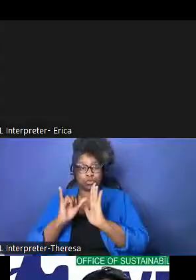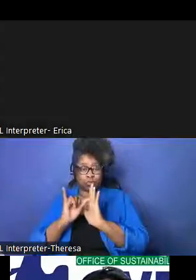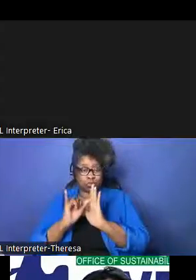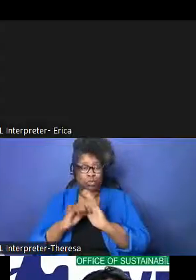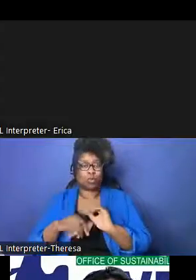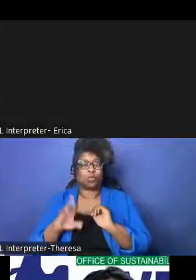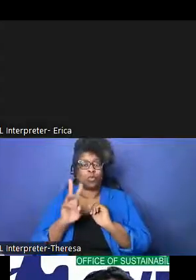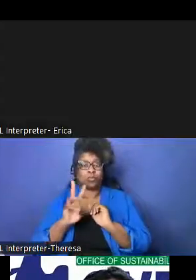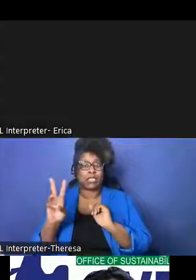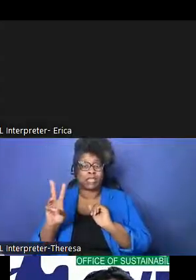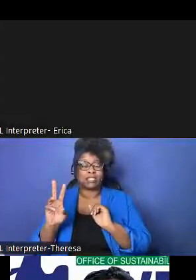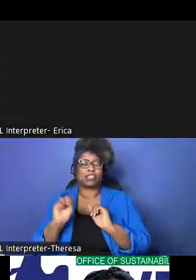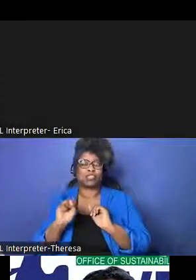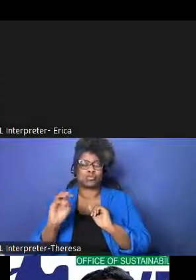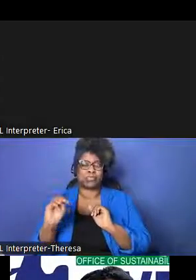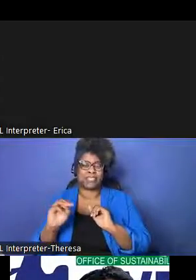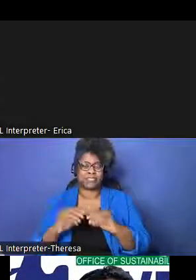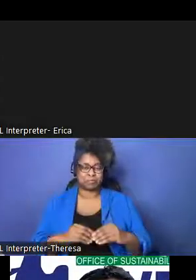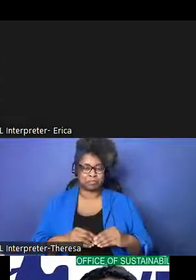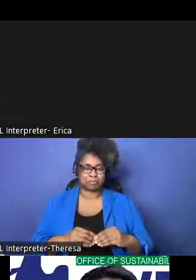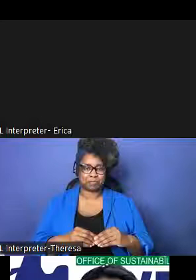media.